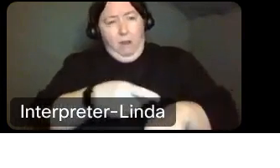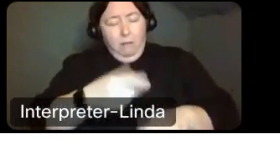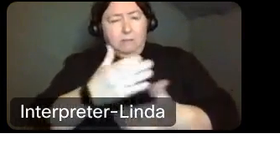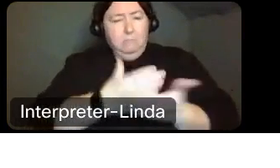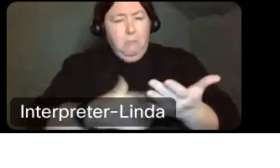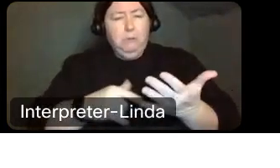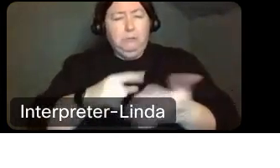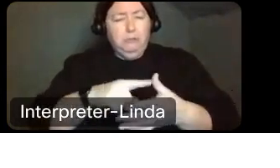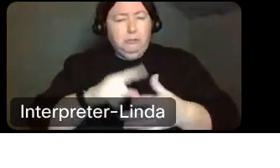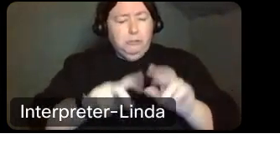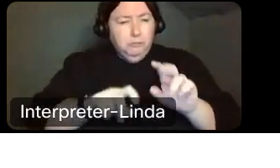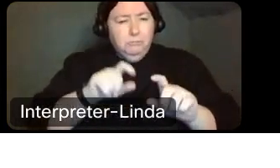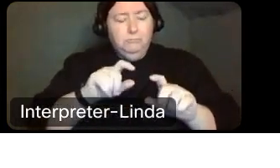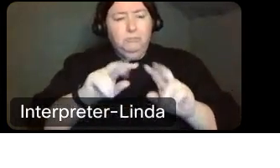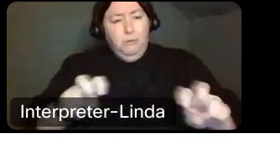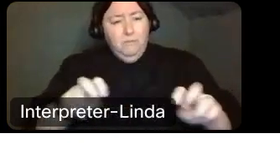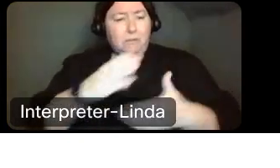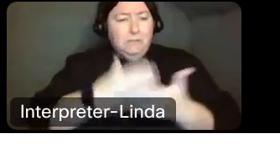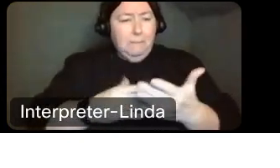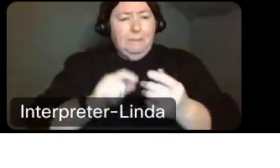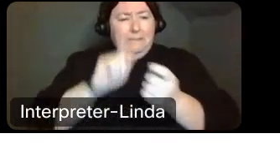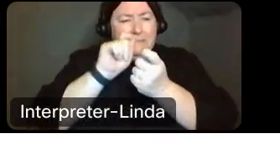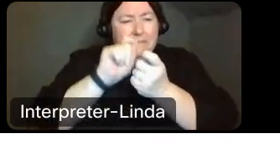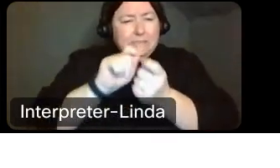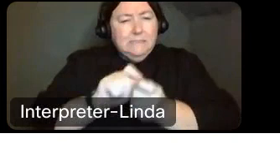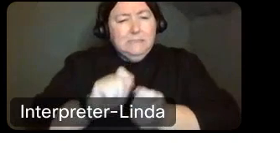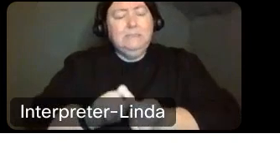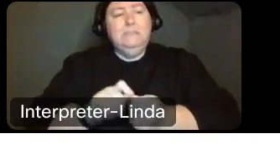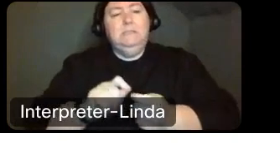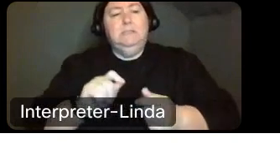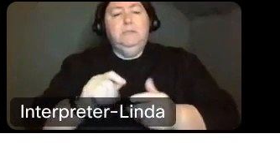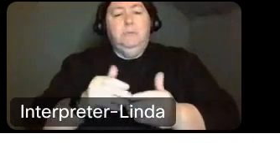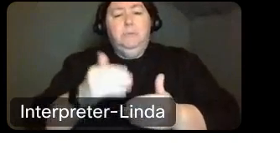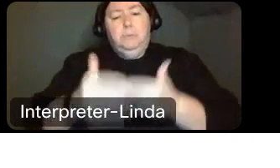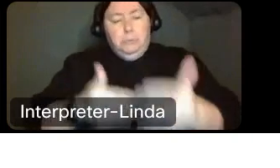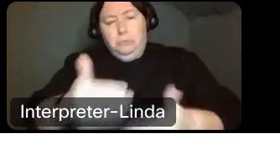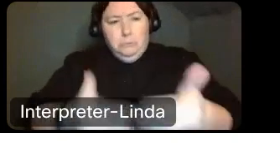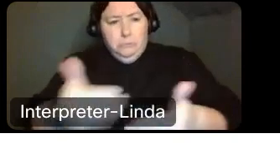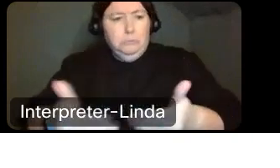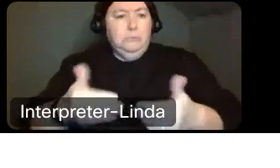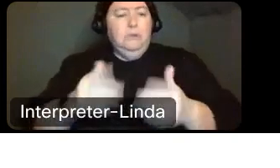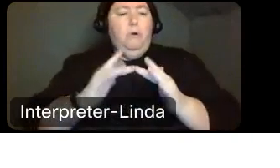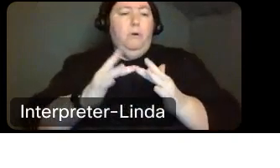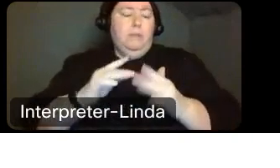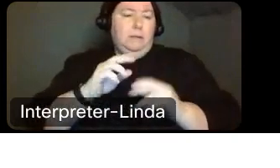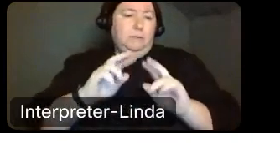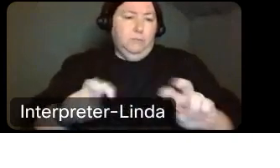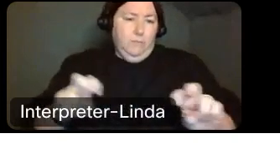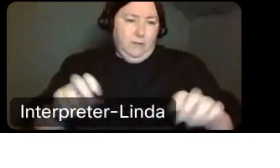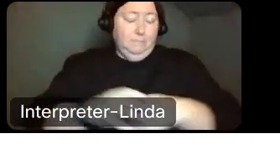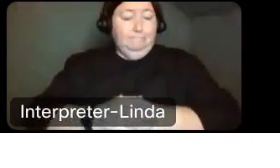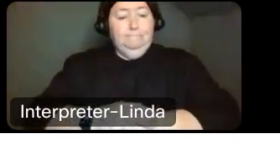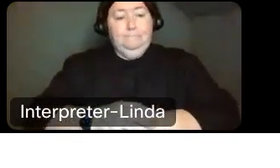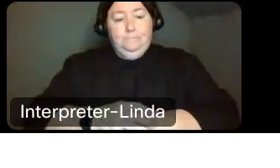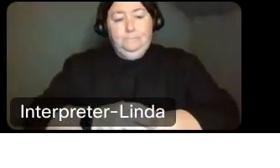survey, what questions look like, some of the nuances of moving through the online survey.